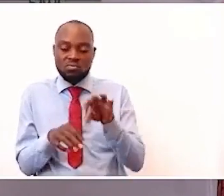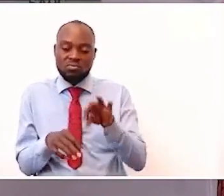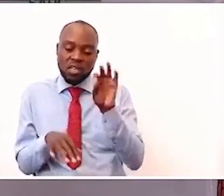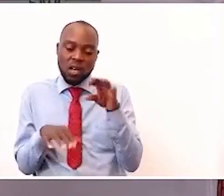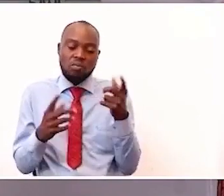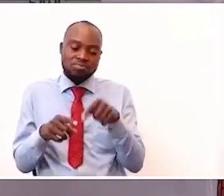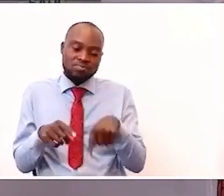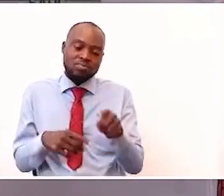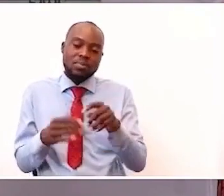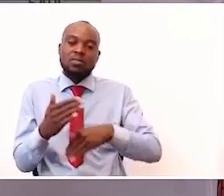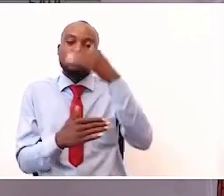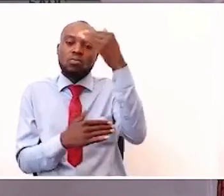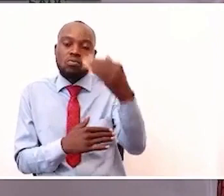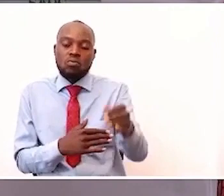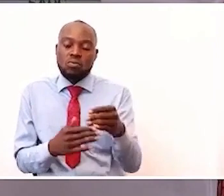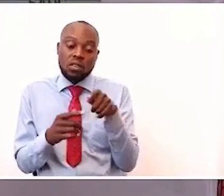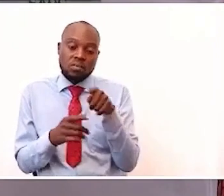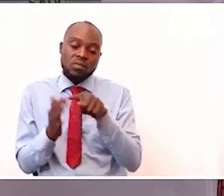main aim of